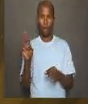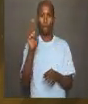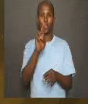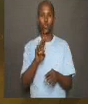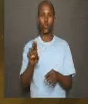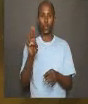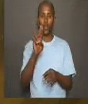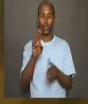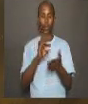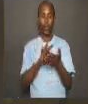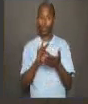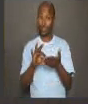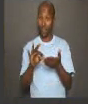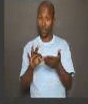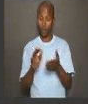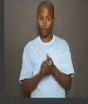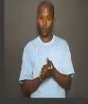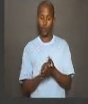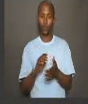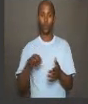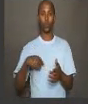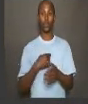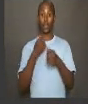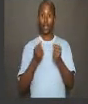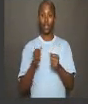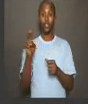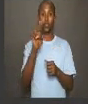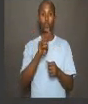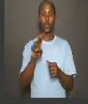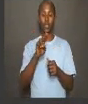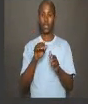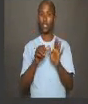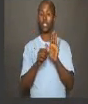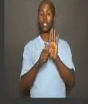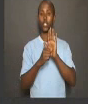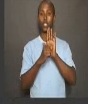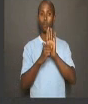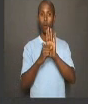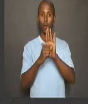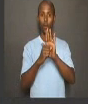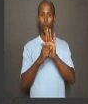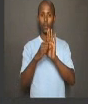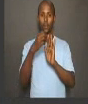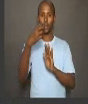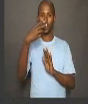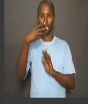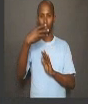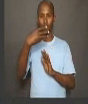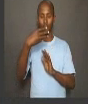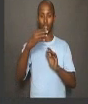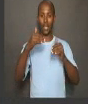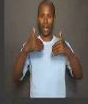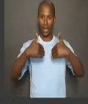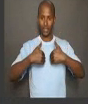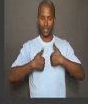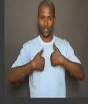using quantifiers. We can use this symbol, there exists